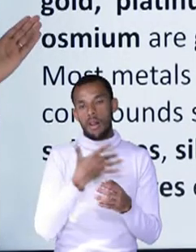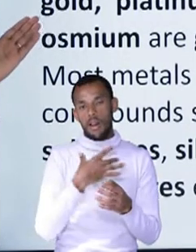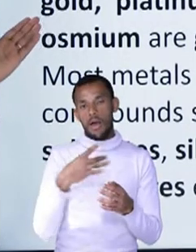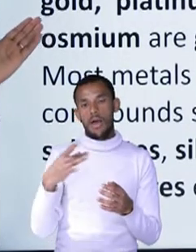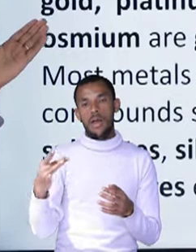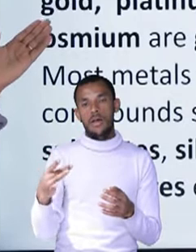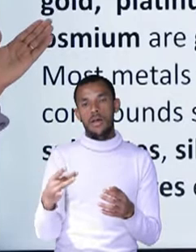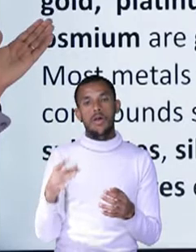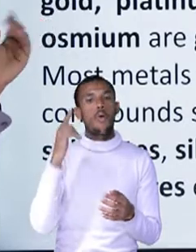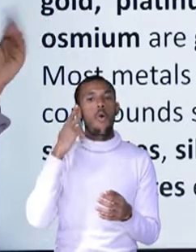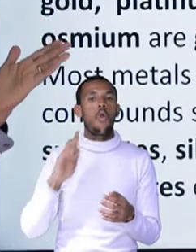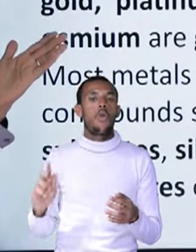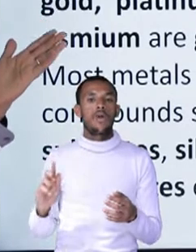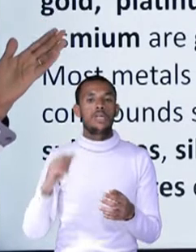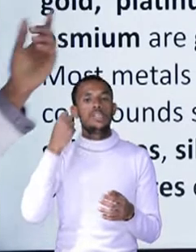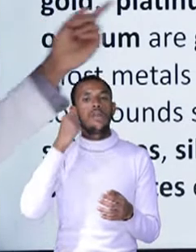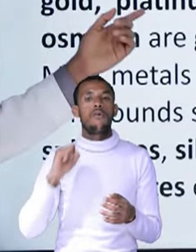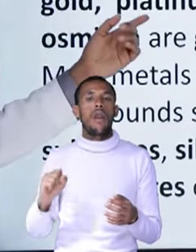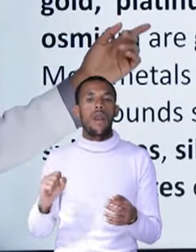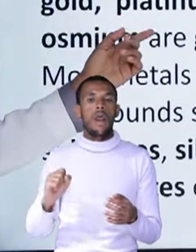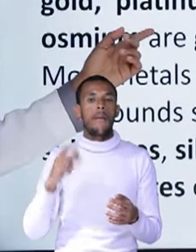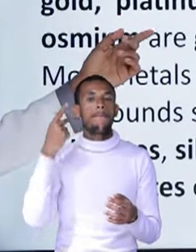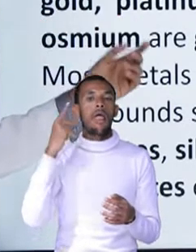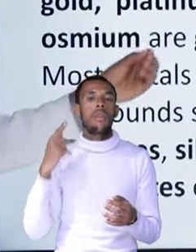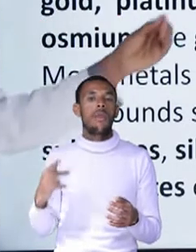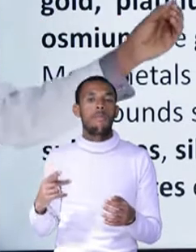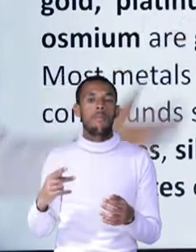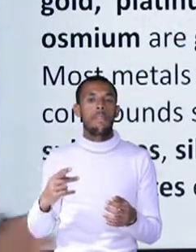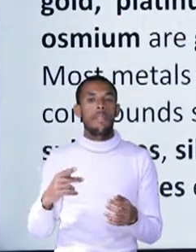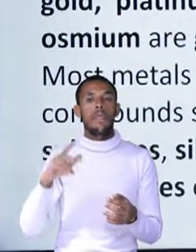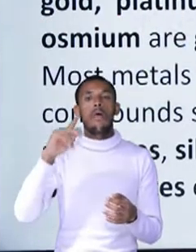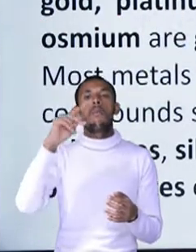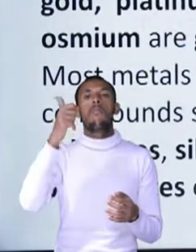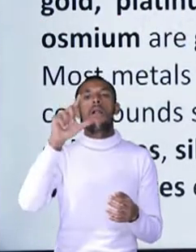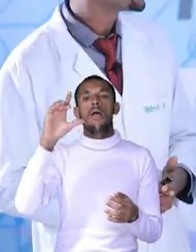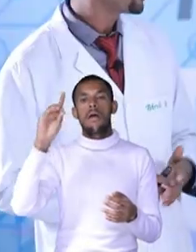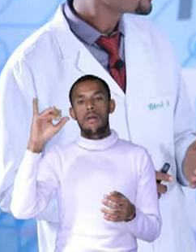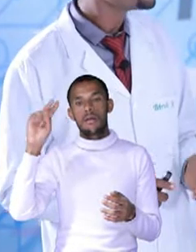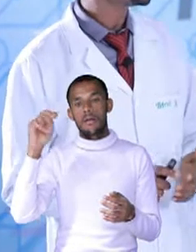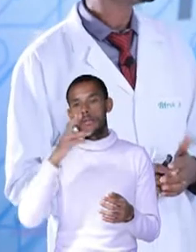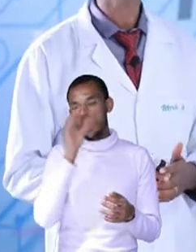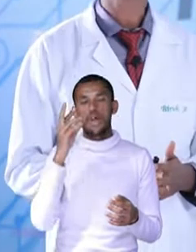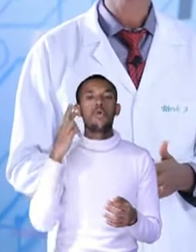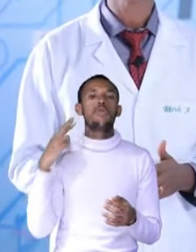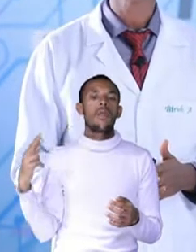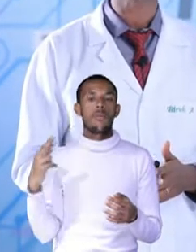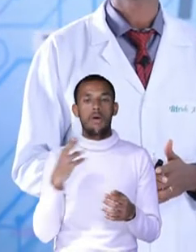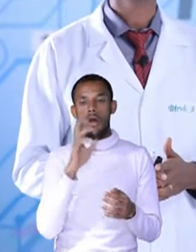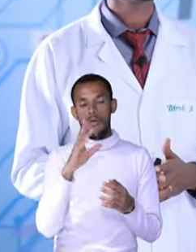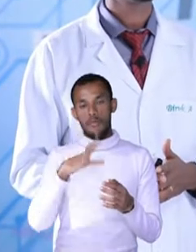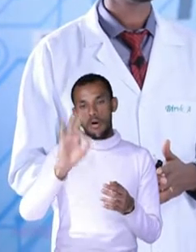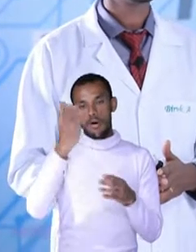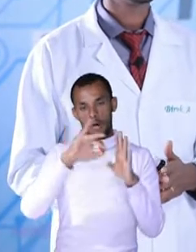Like gold, silver, platinum, palladium, ruthenium, and osmium generally found